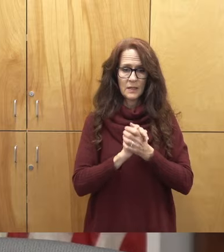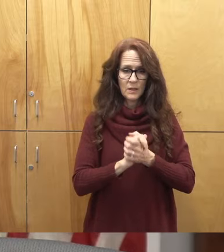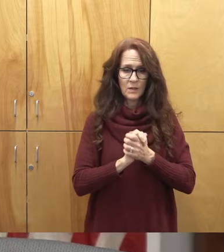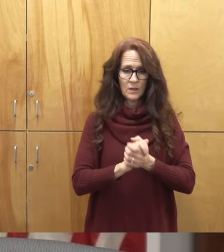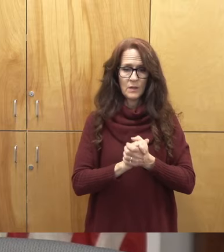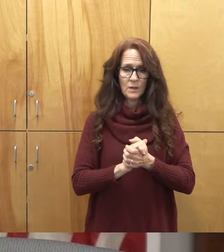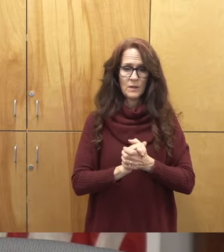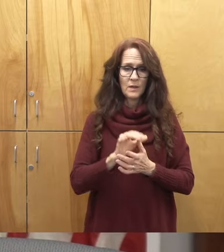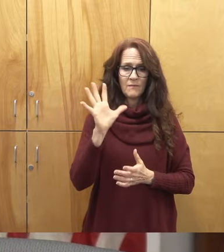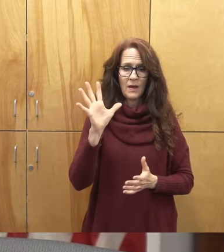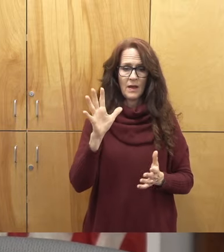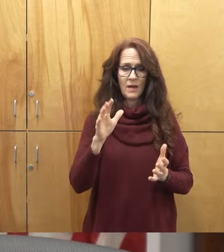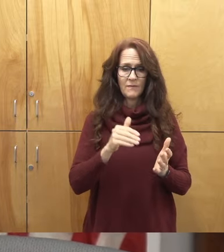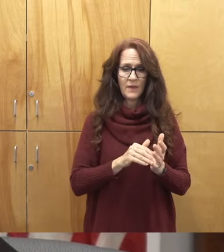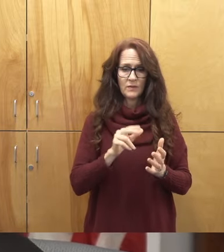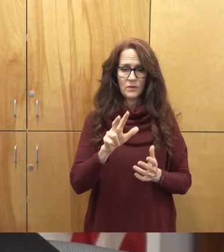to the